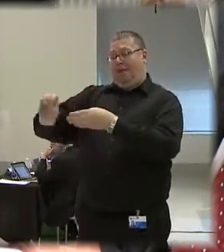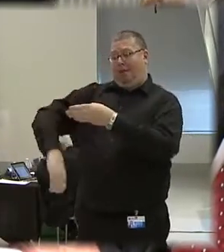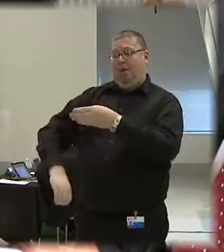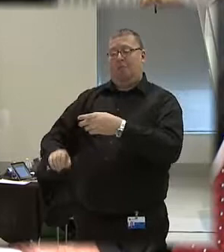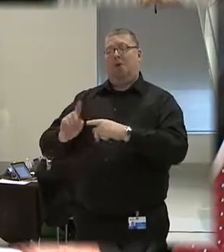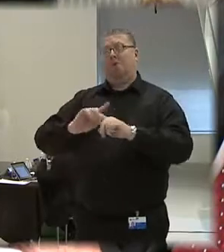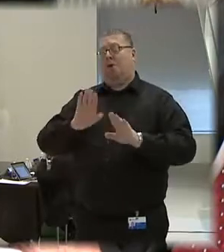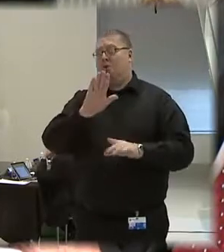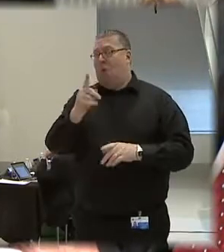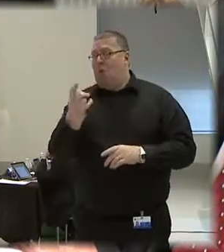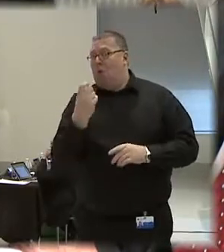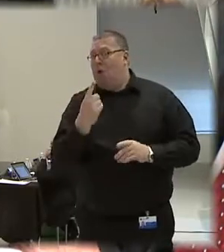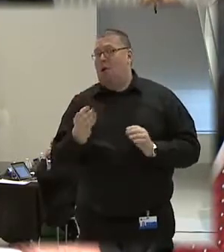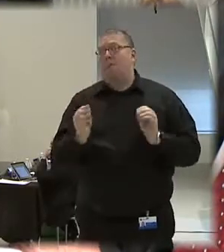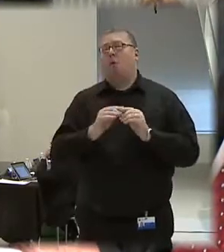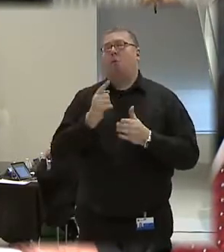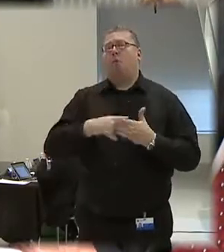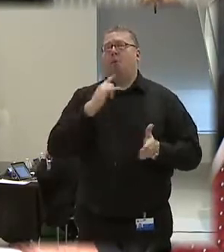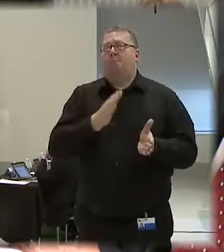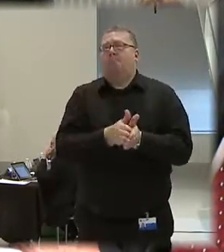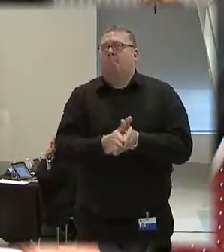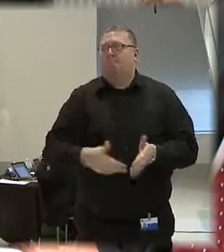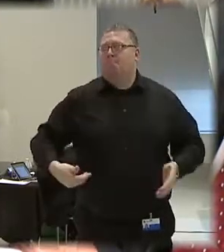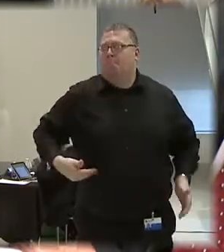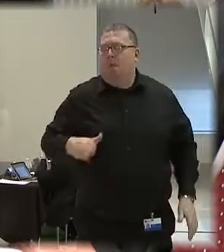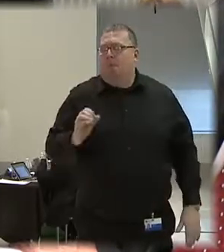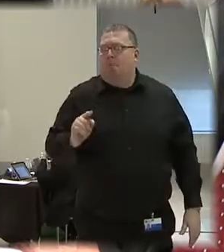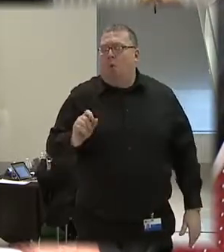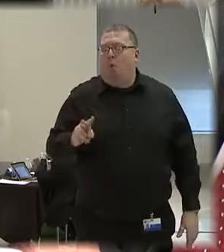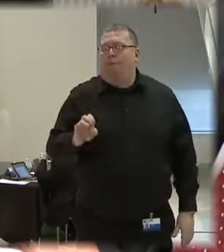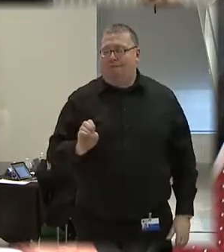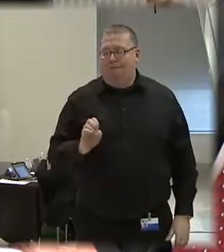your question was more motive, and no idea.